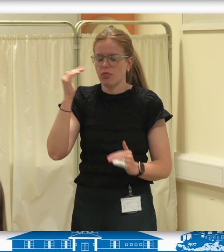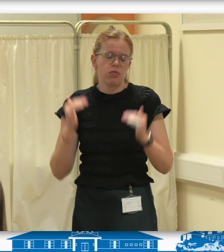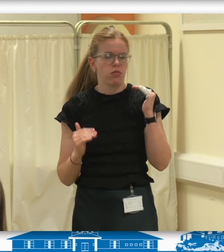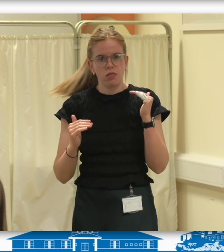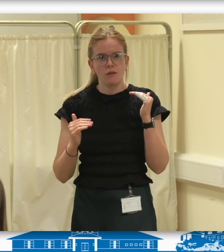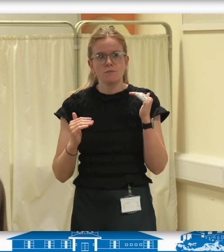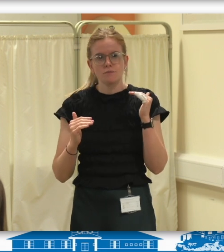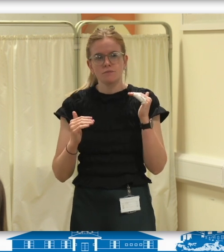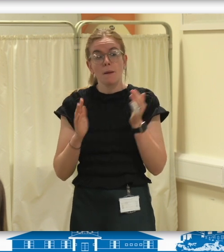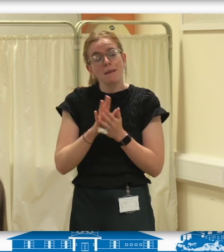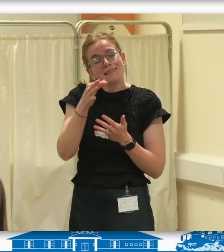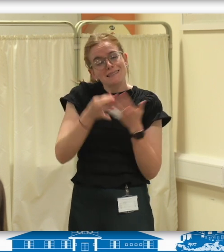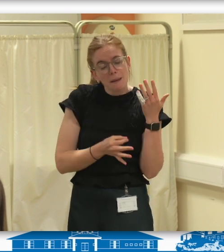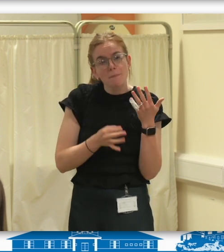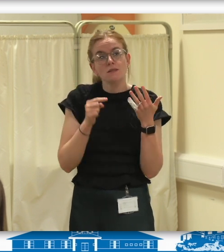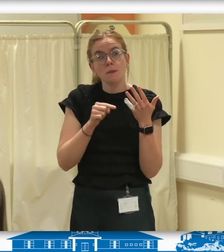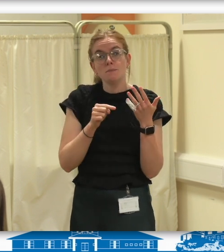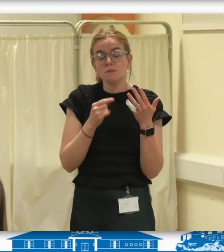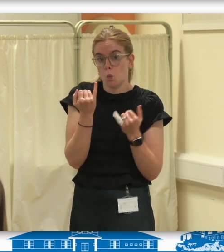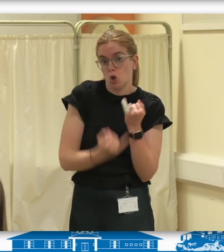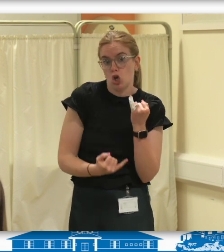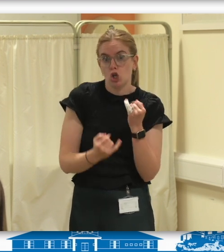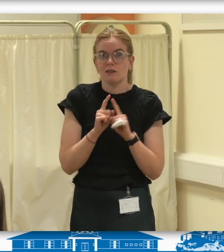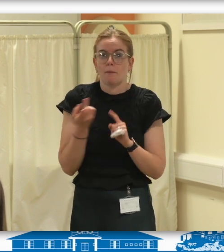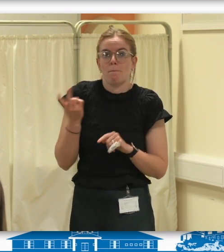cause increased symptoms and relapses.